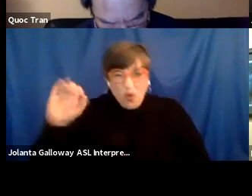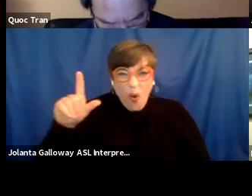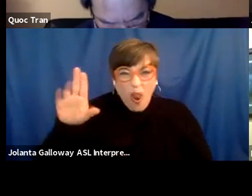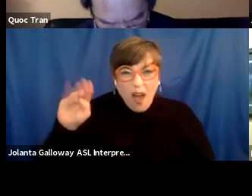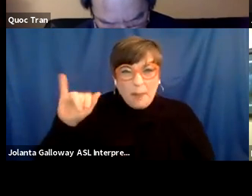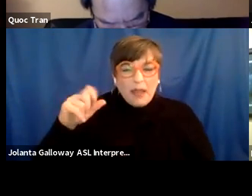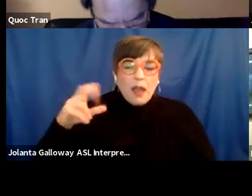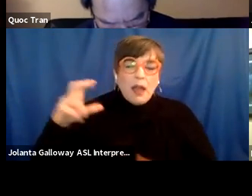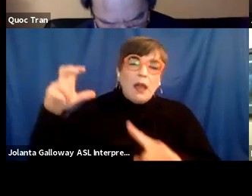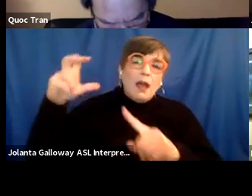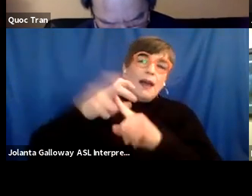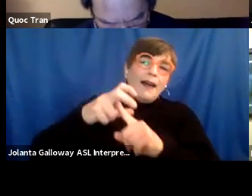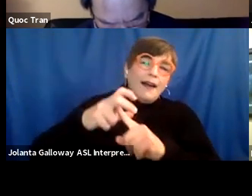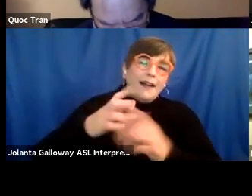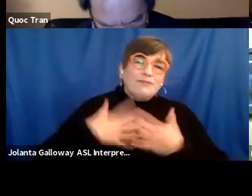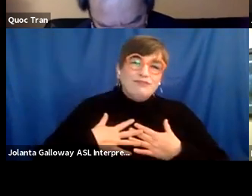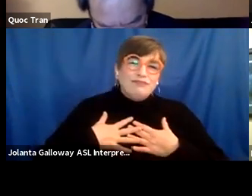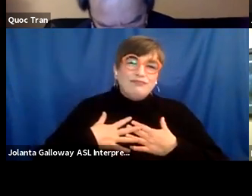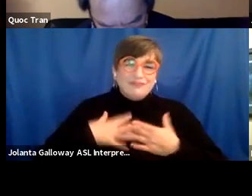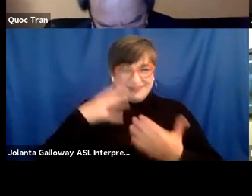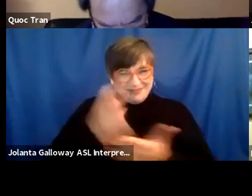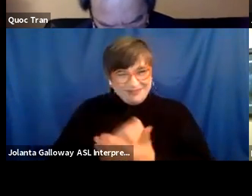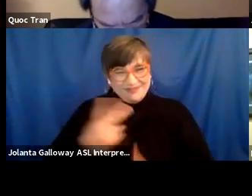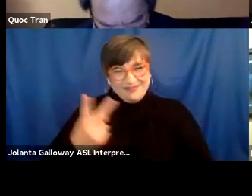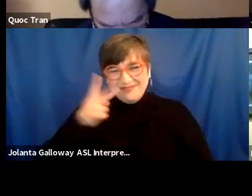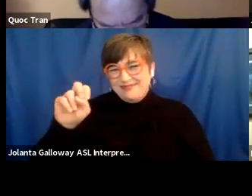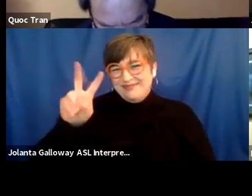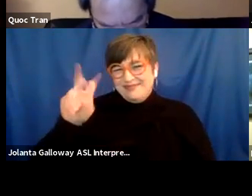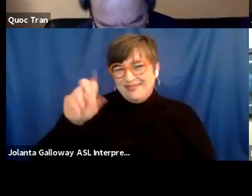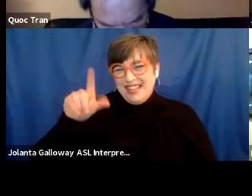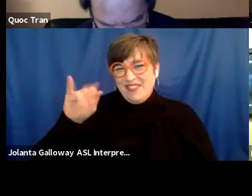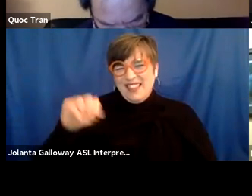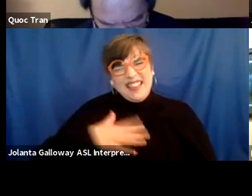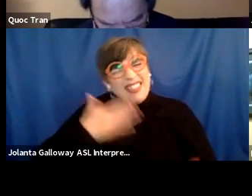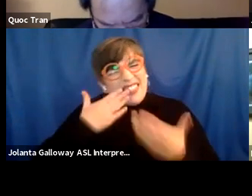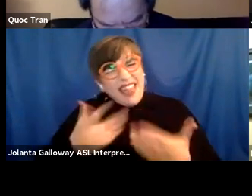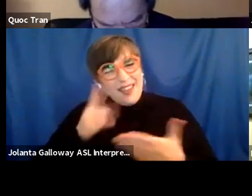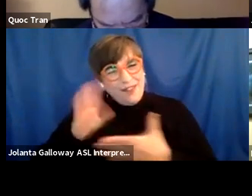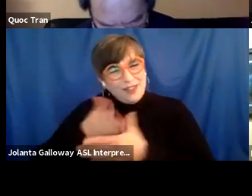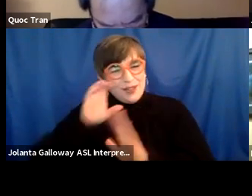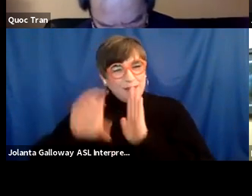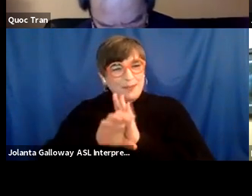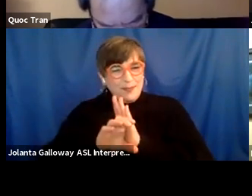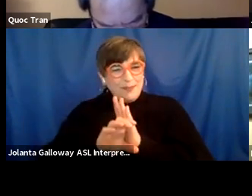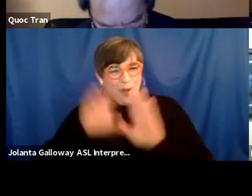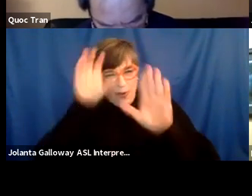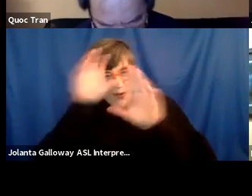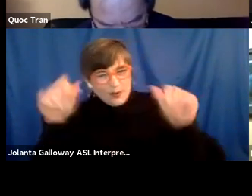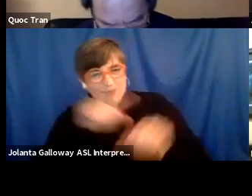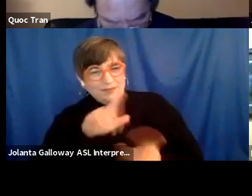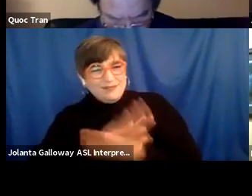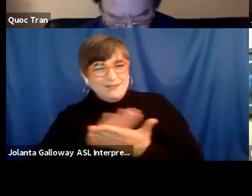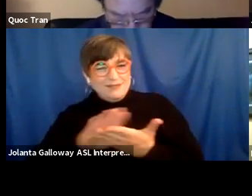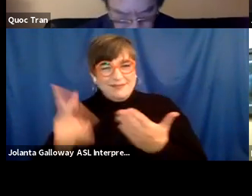and you got to hang with Evelyn. That was, thank you for sharing those photos, Superintendent. That was really nice to see